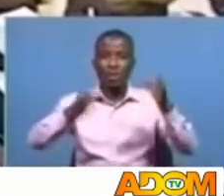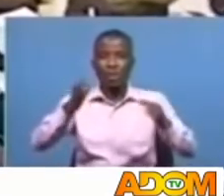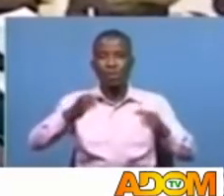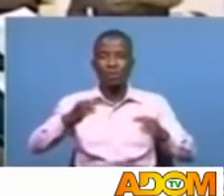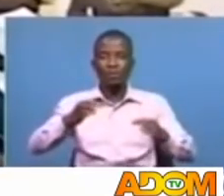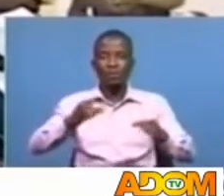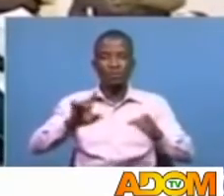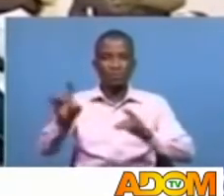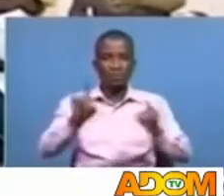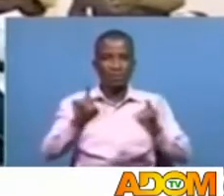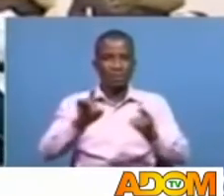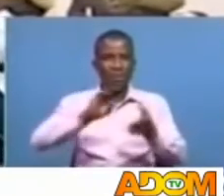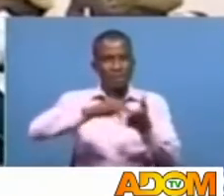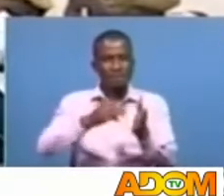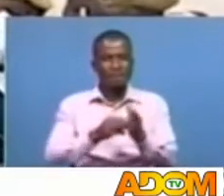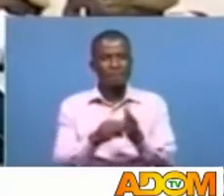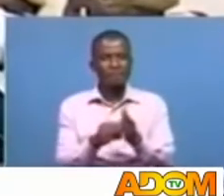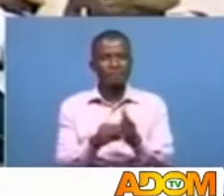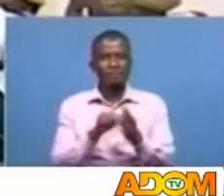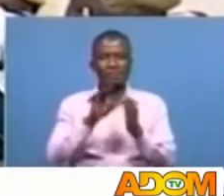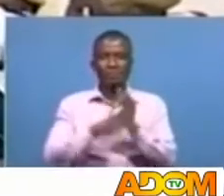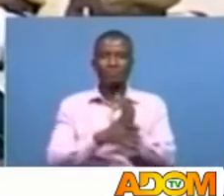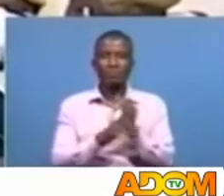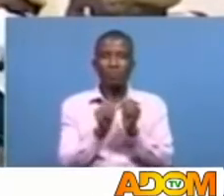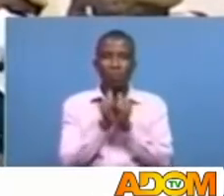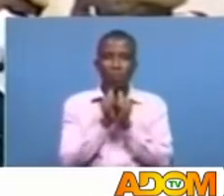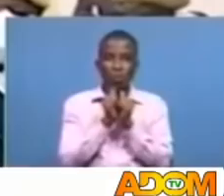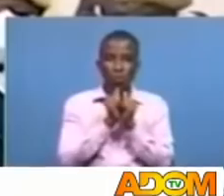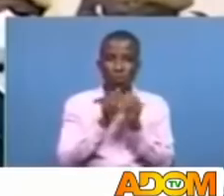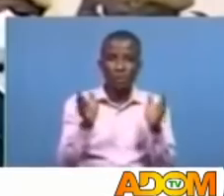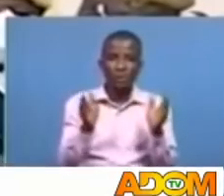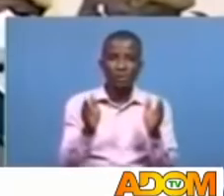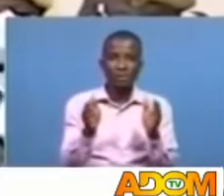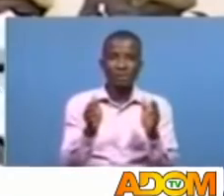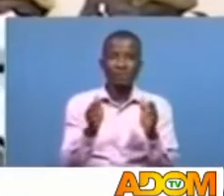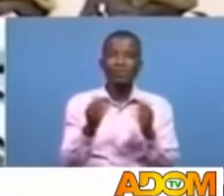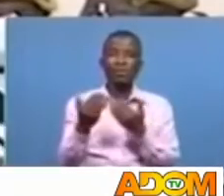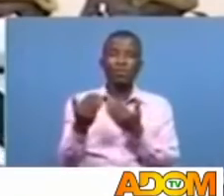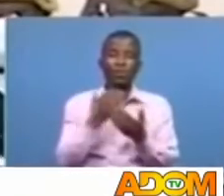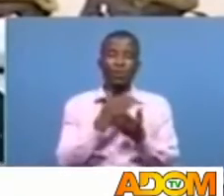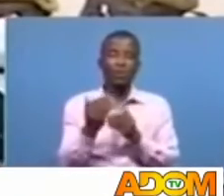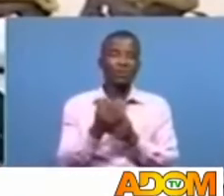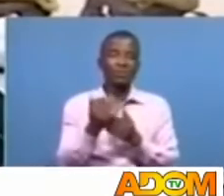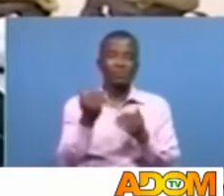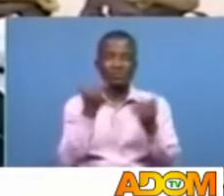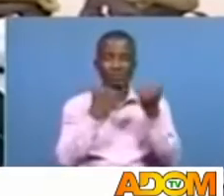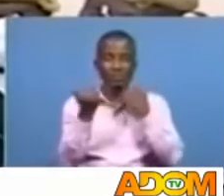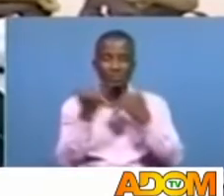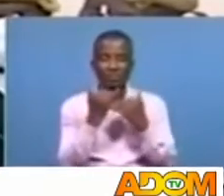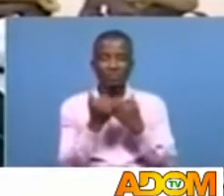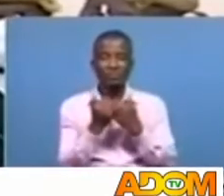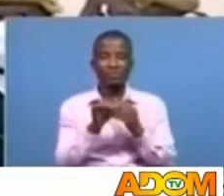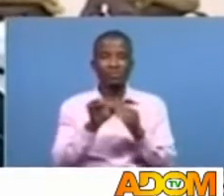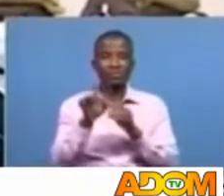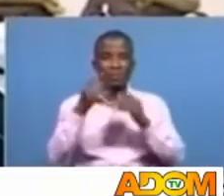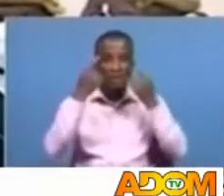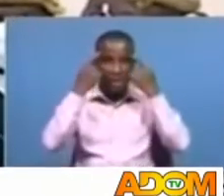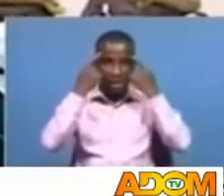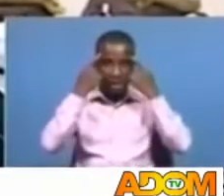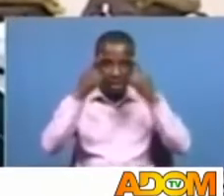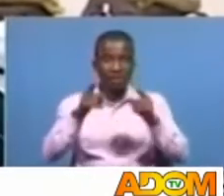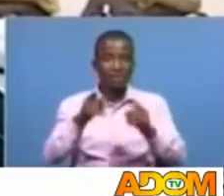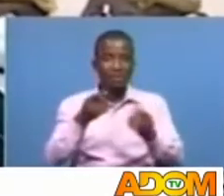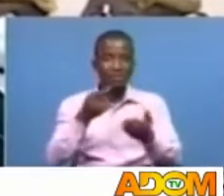made. And the absence of any attack or any submissions regarding